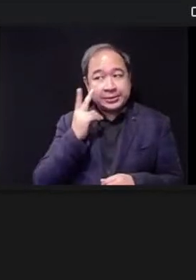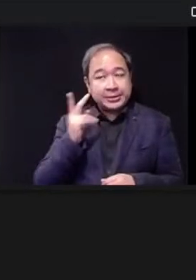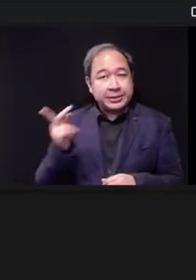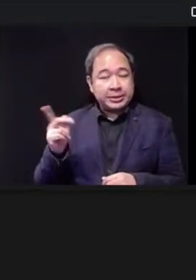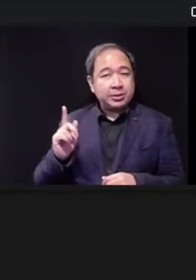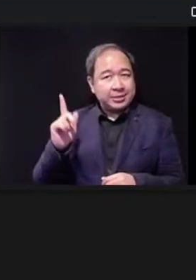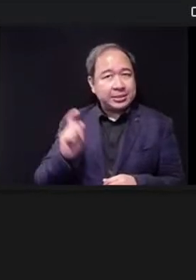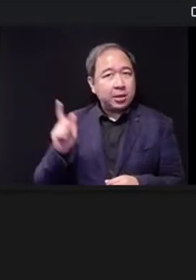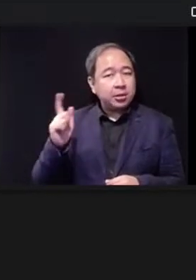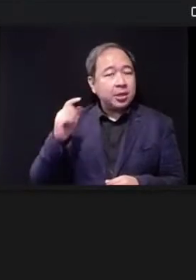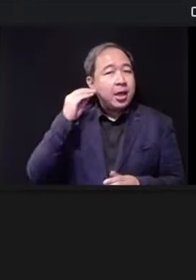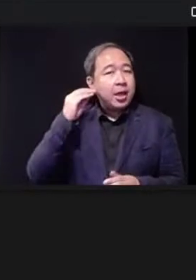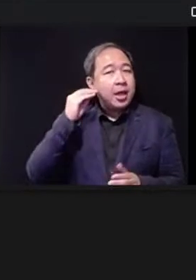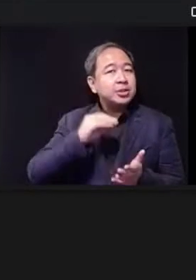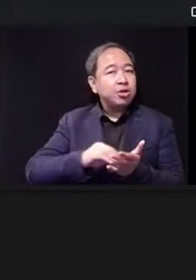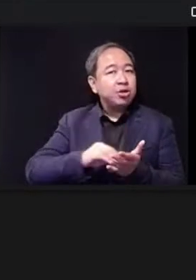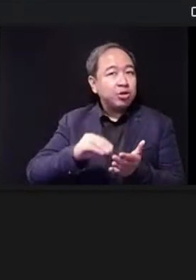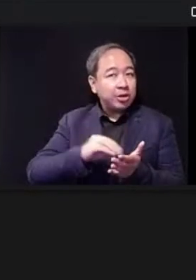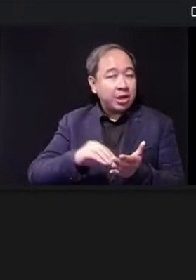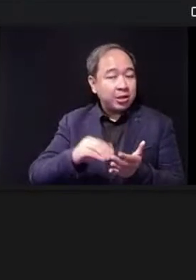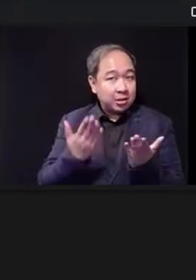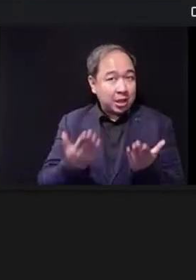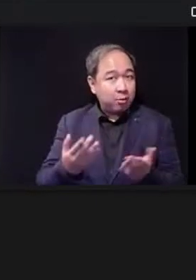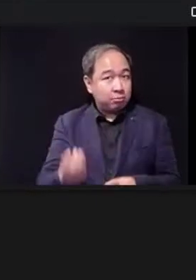will be showing us on screen.